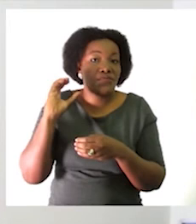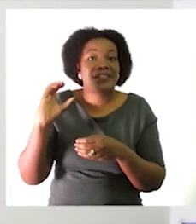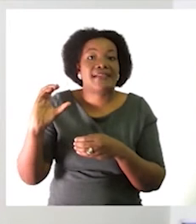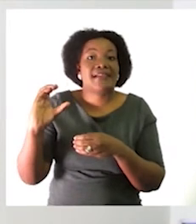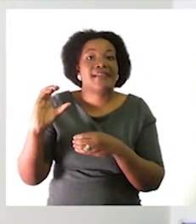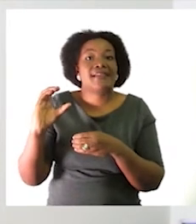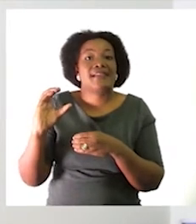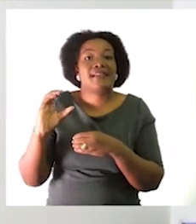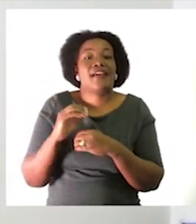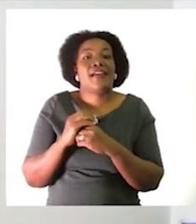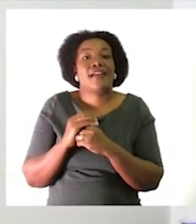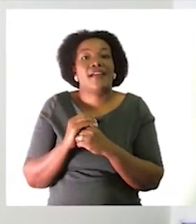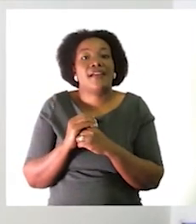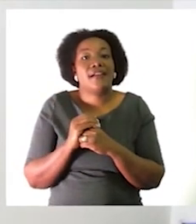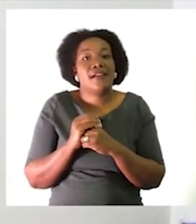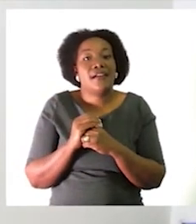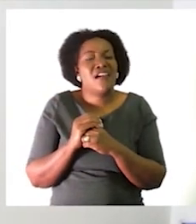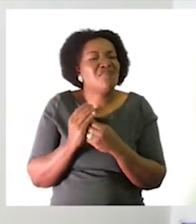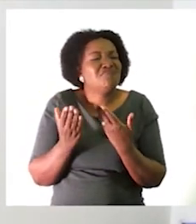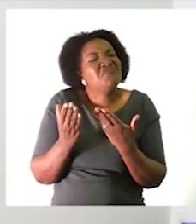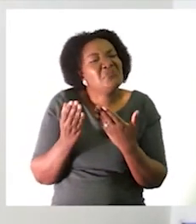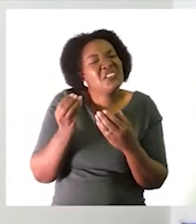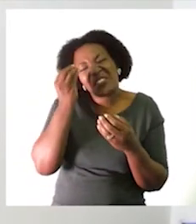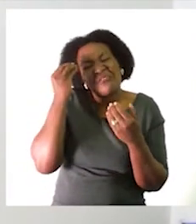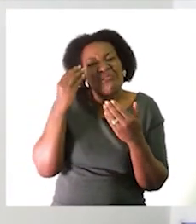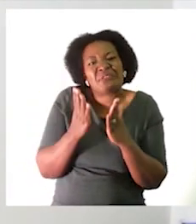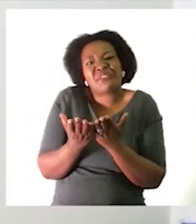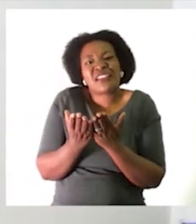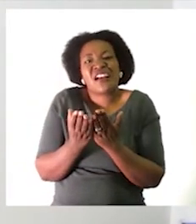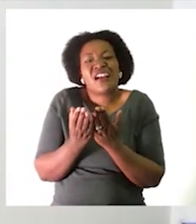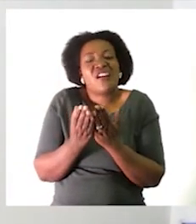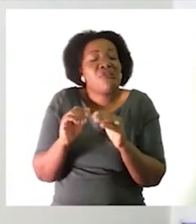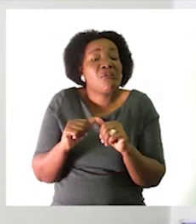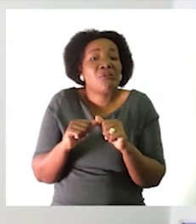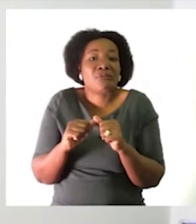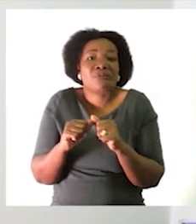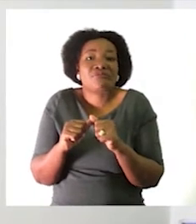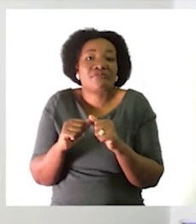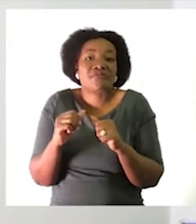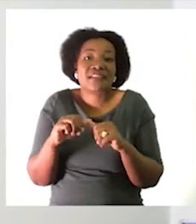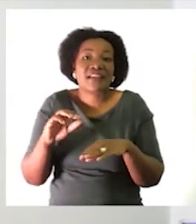cent sign there. Is it a little bit confusing? Okay, let's have another example.